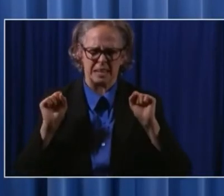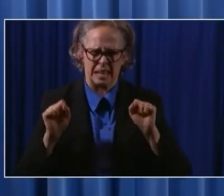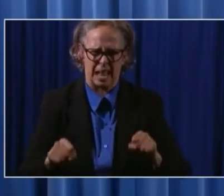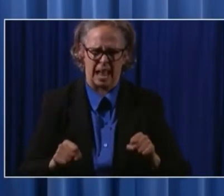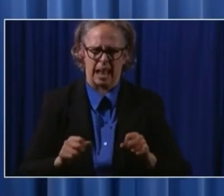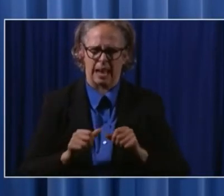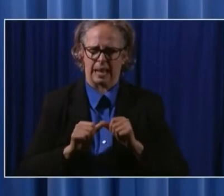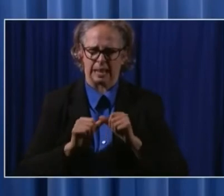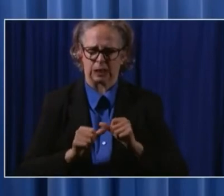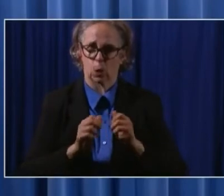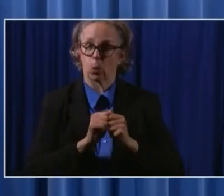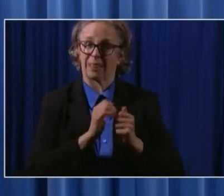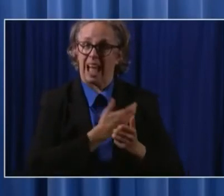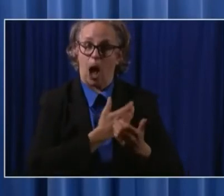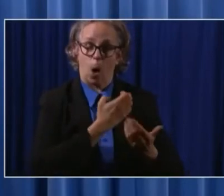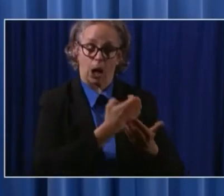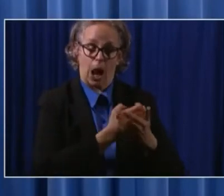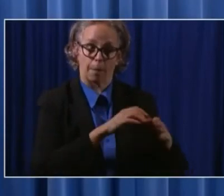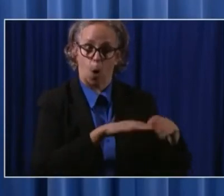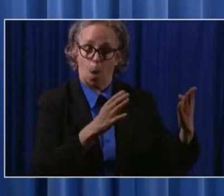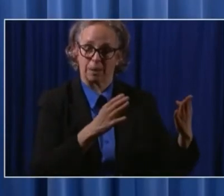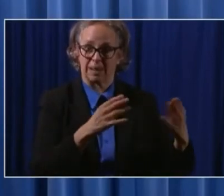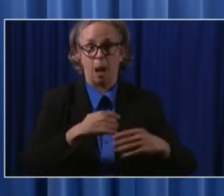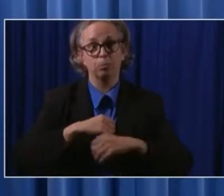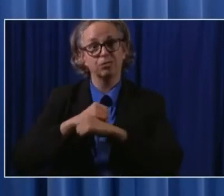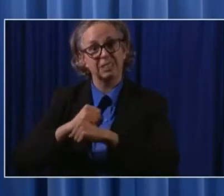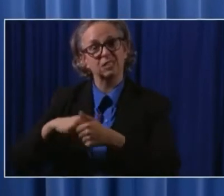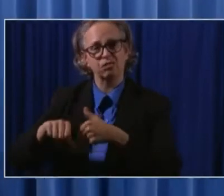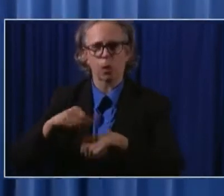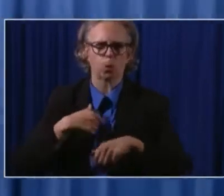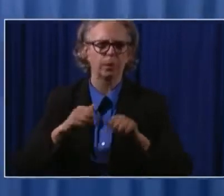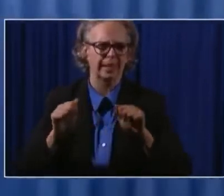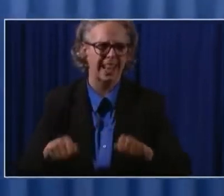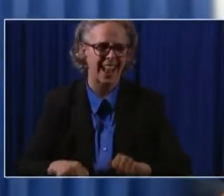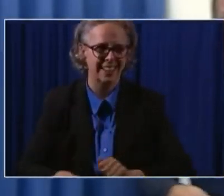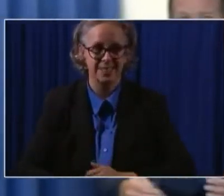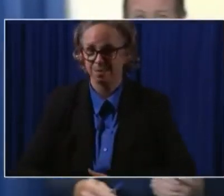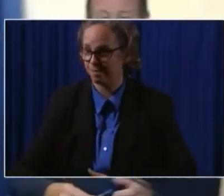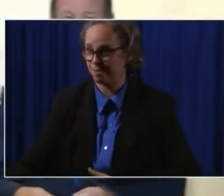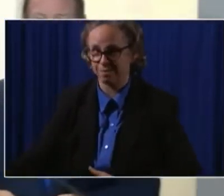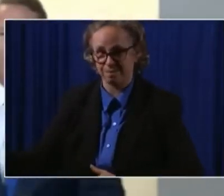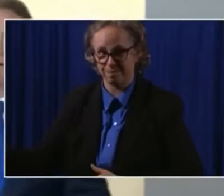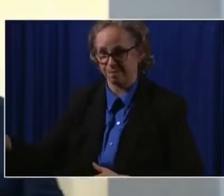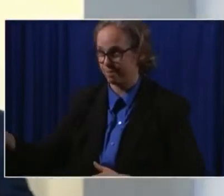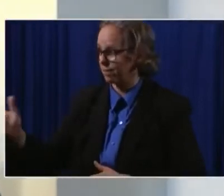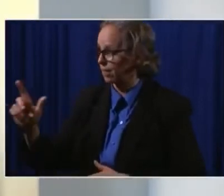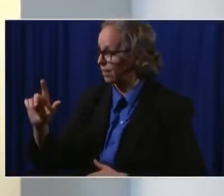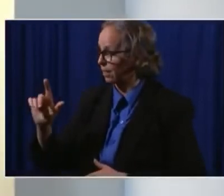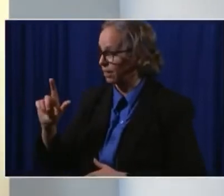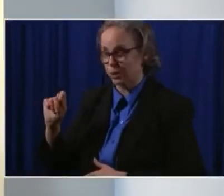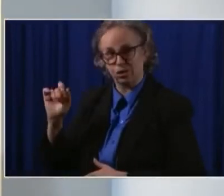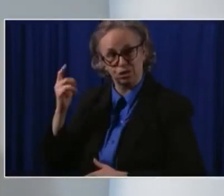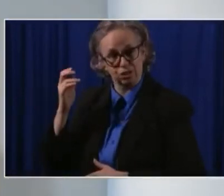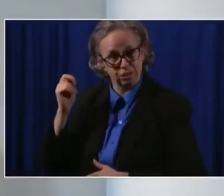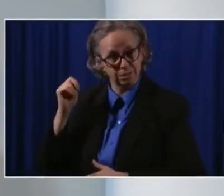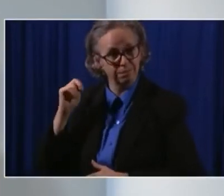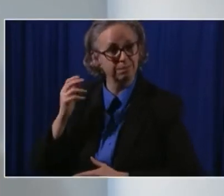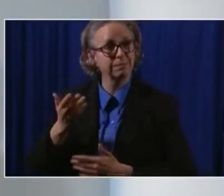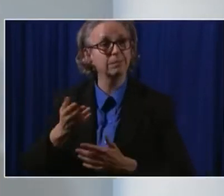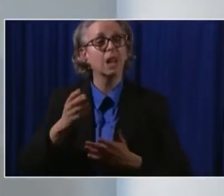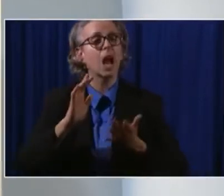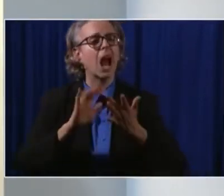we've got to be careful as we do it. Can I add something on the antibody testing? We have, right now we're in the field with our